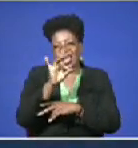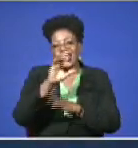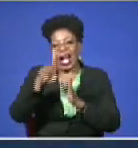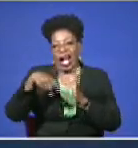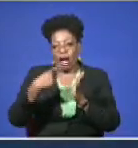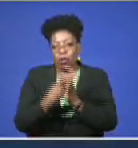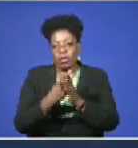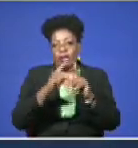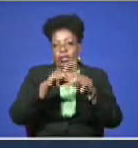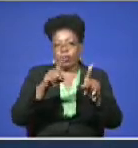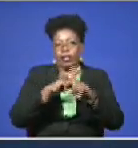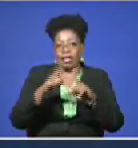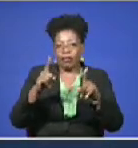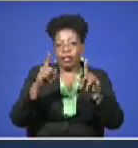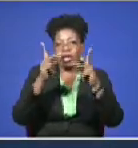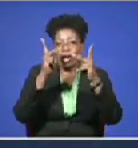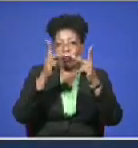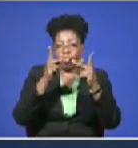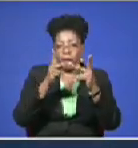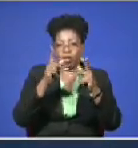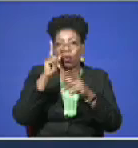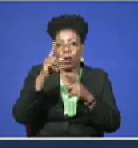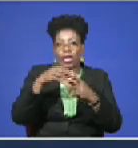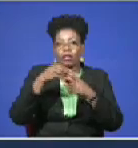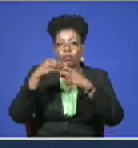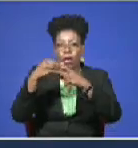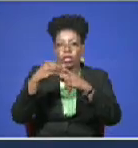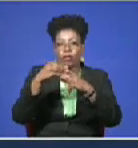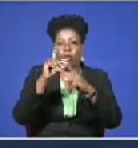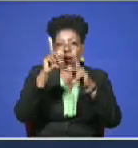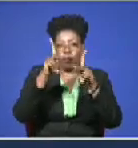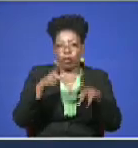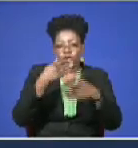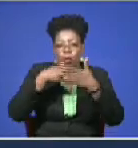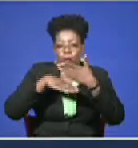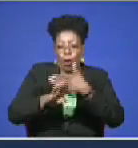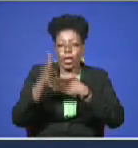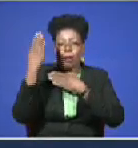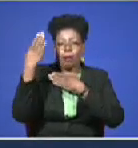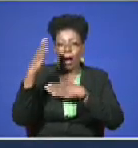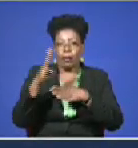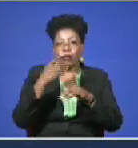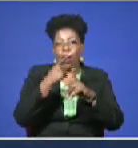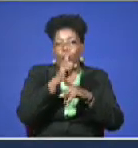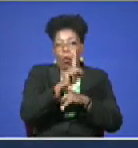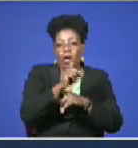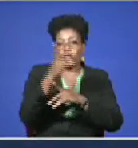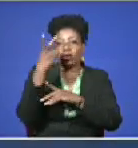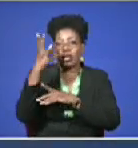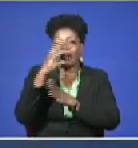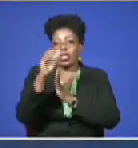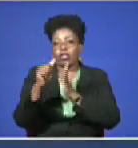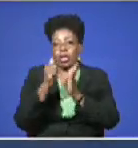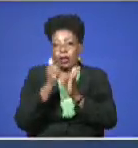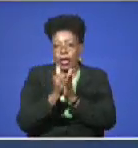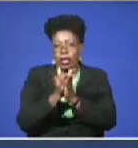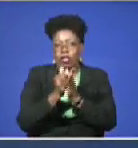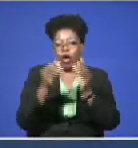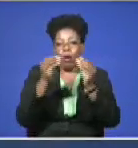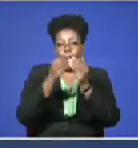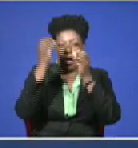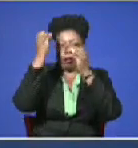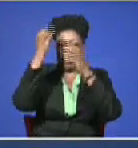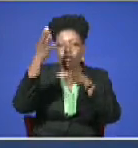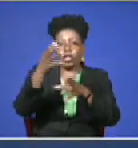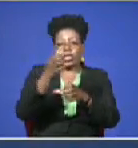available various types of permits, including one specific for persons born in the Bahamas between 1 to 17 years old. More information can